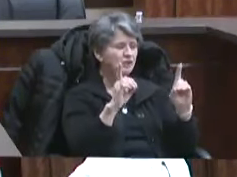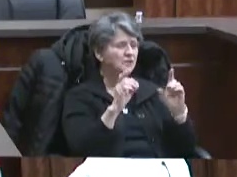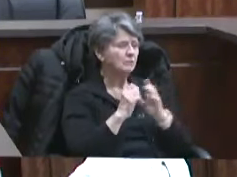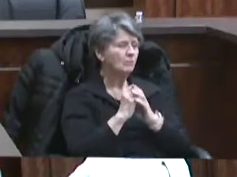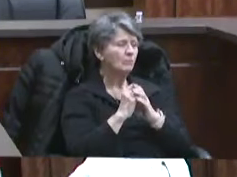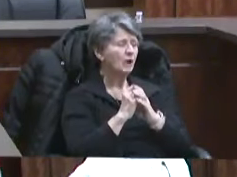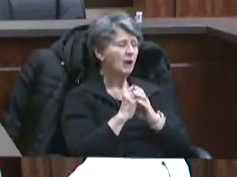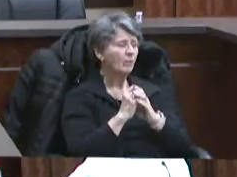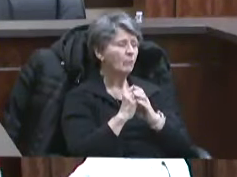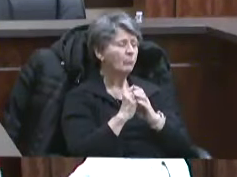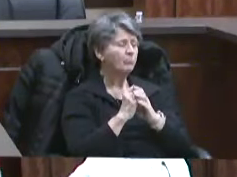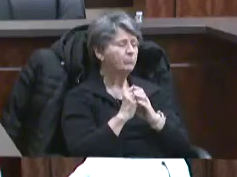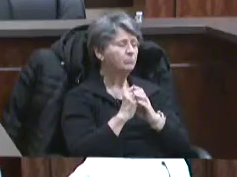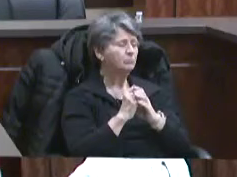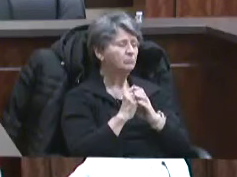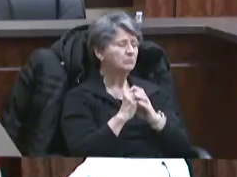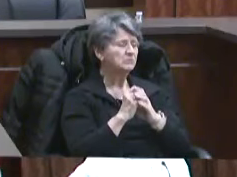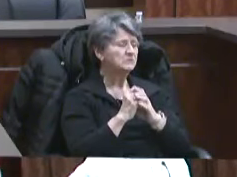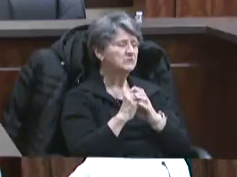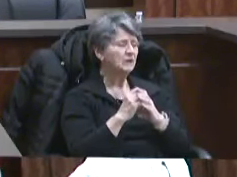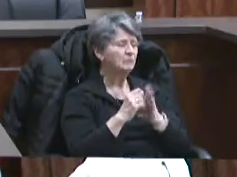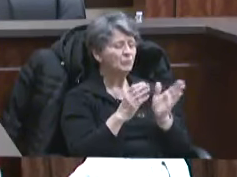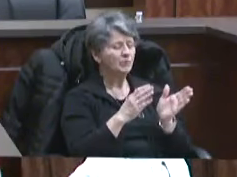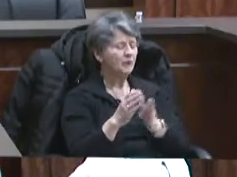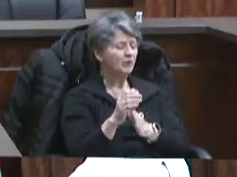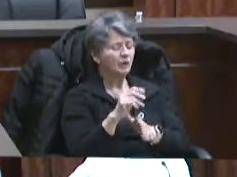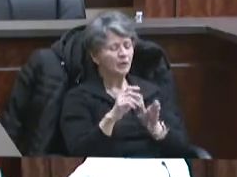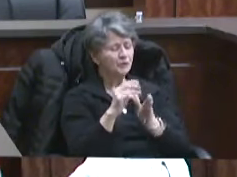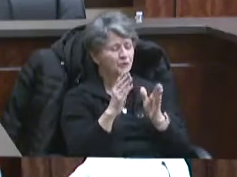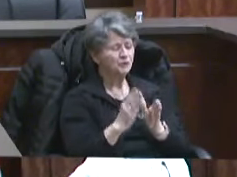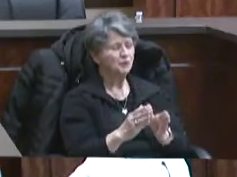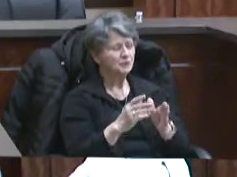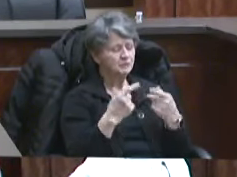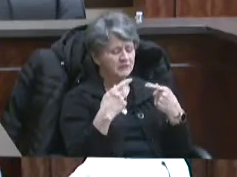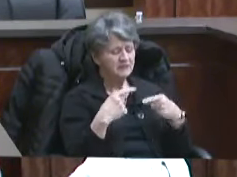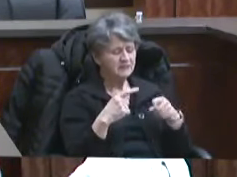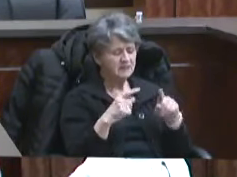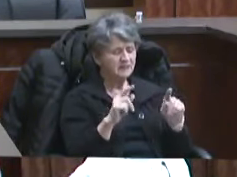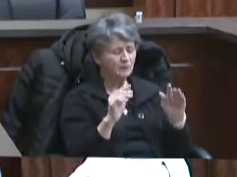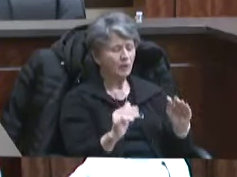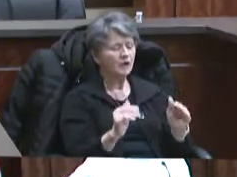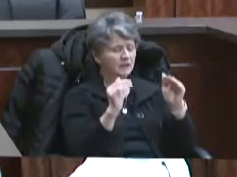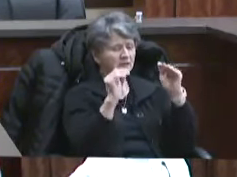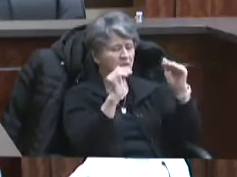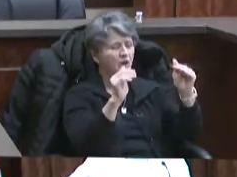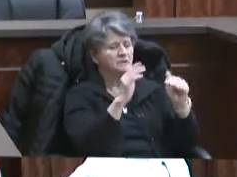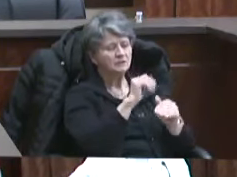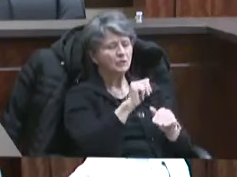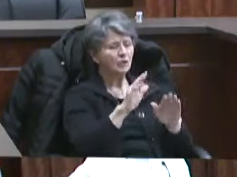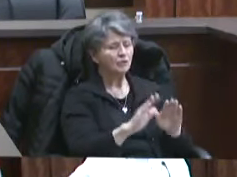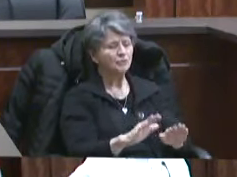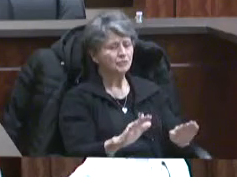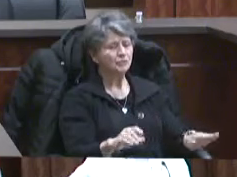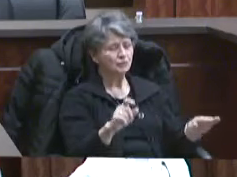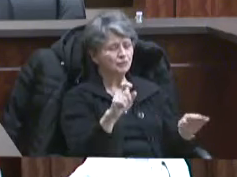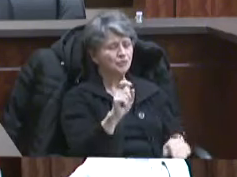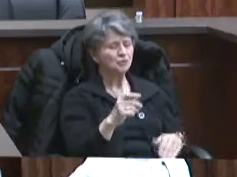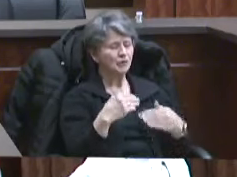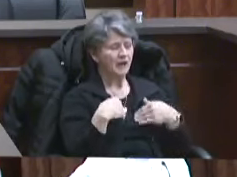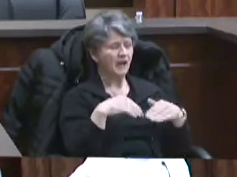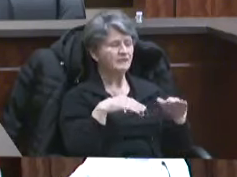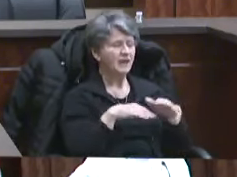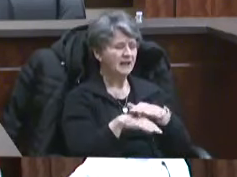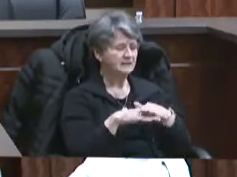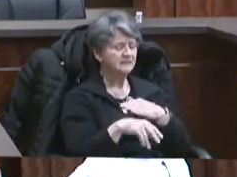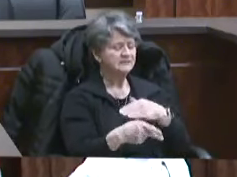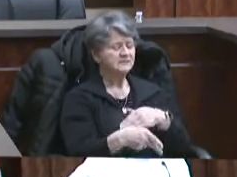effective education plays in preparing all students in the City of Laurel to be successful adults, and all children should have access to the highest